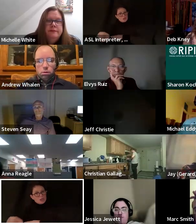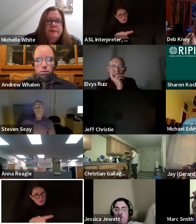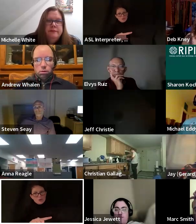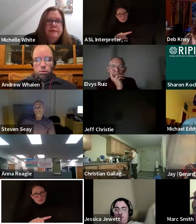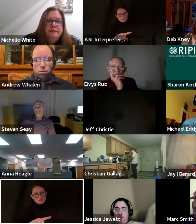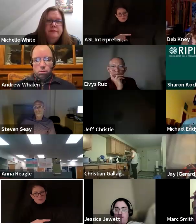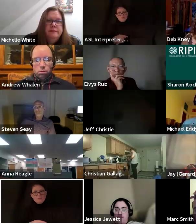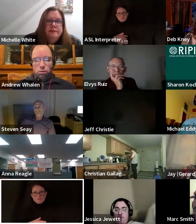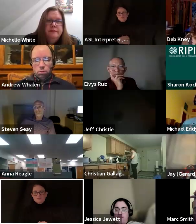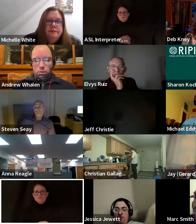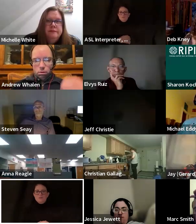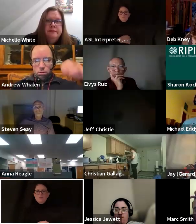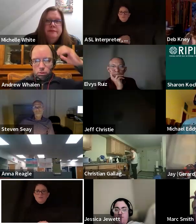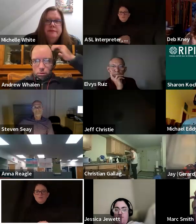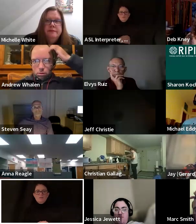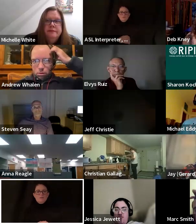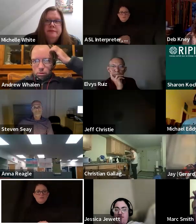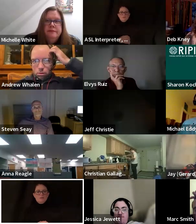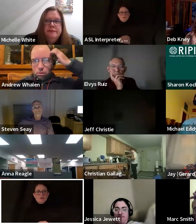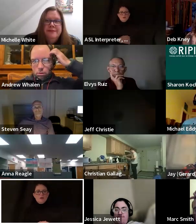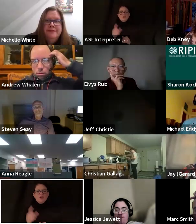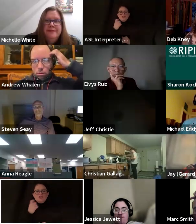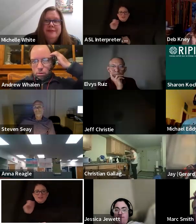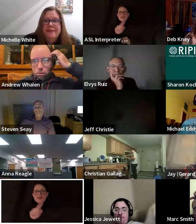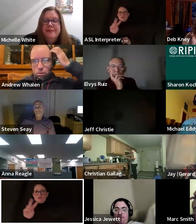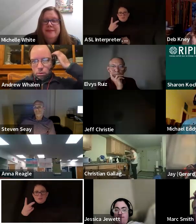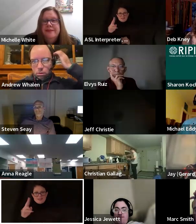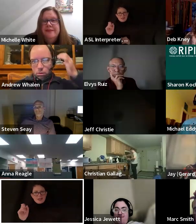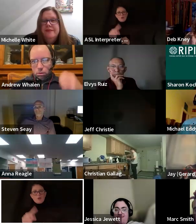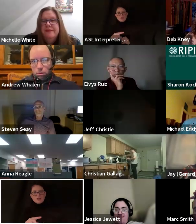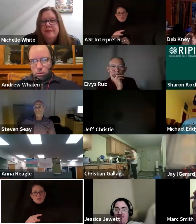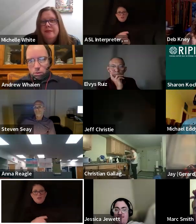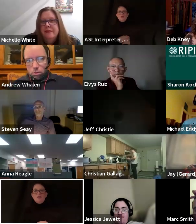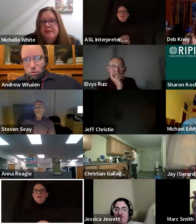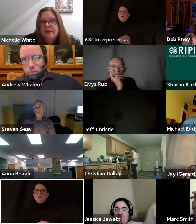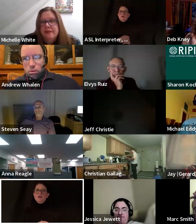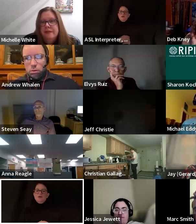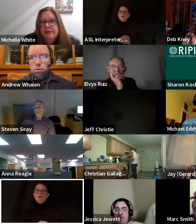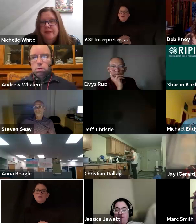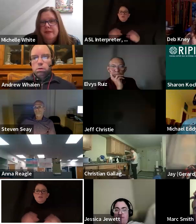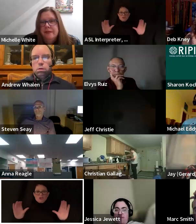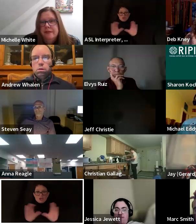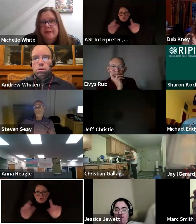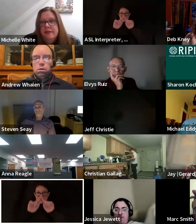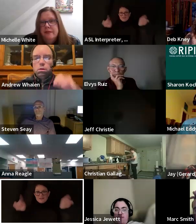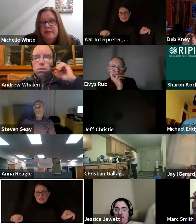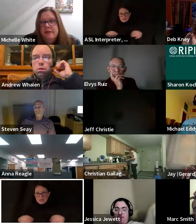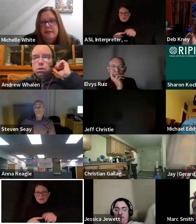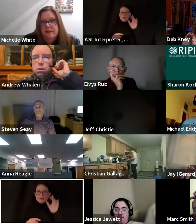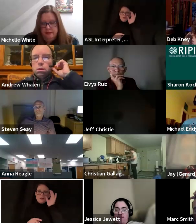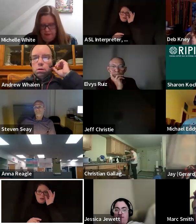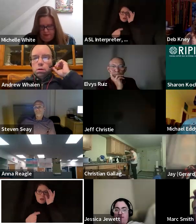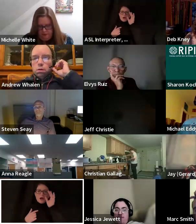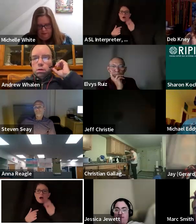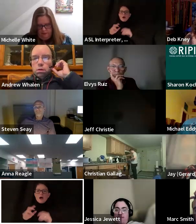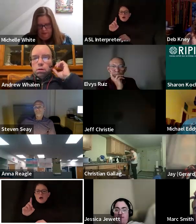as well too. So you just answered my question, my second question, which is the certificate, because